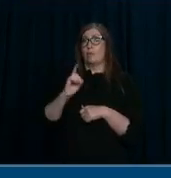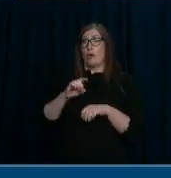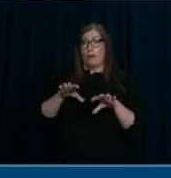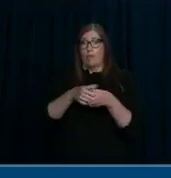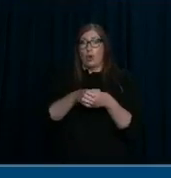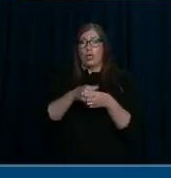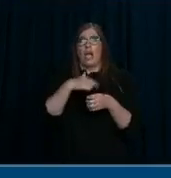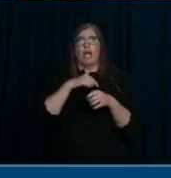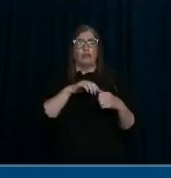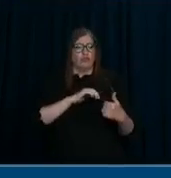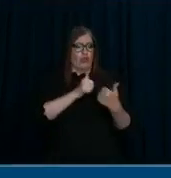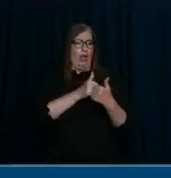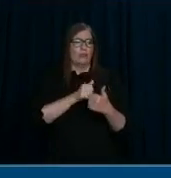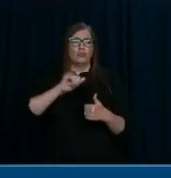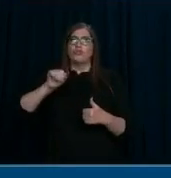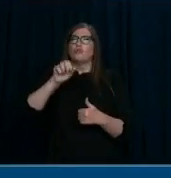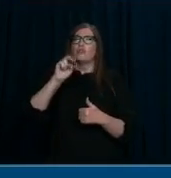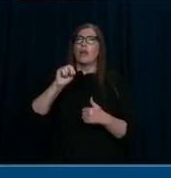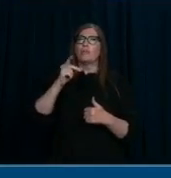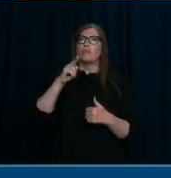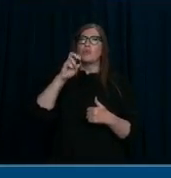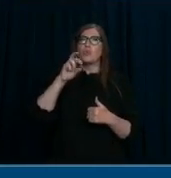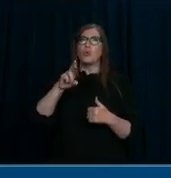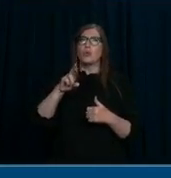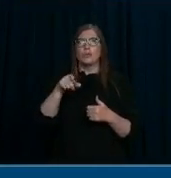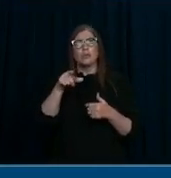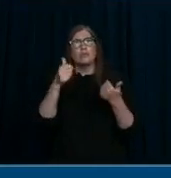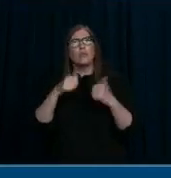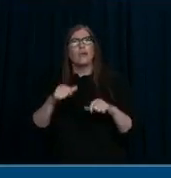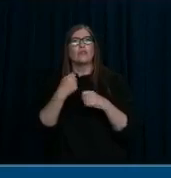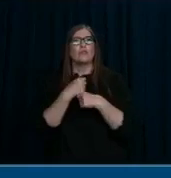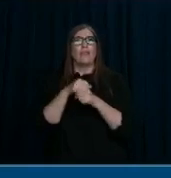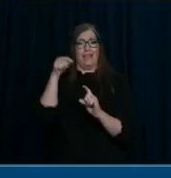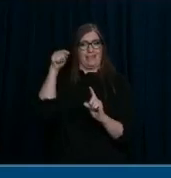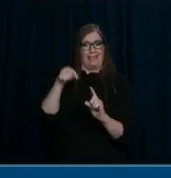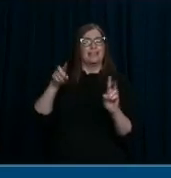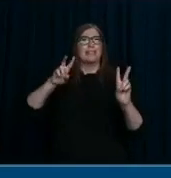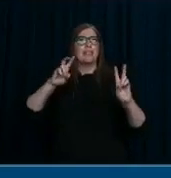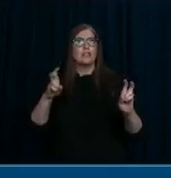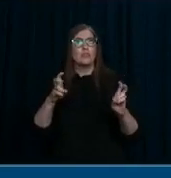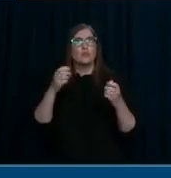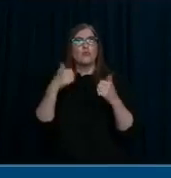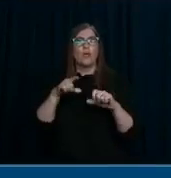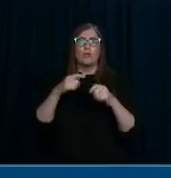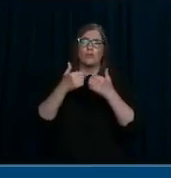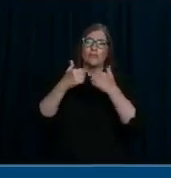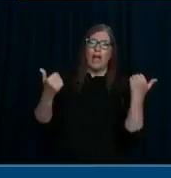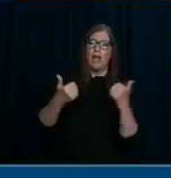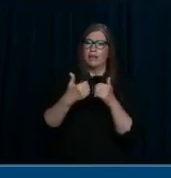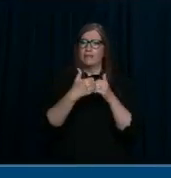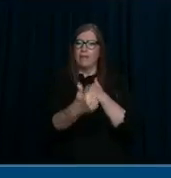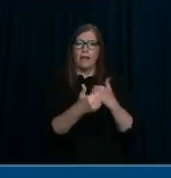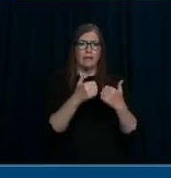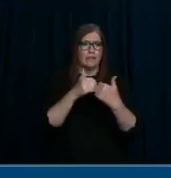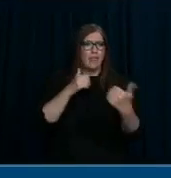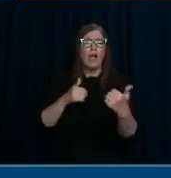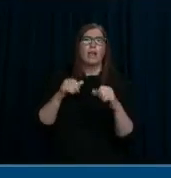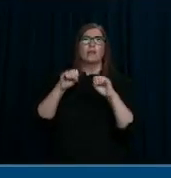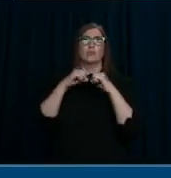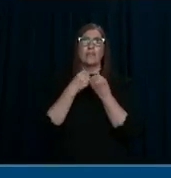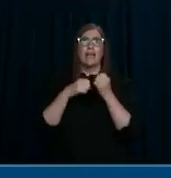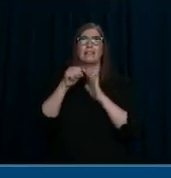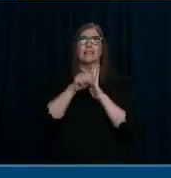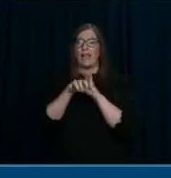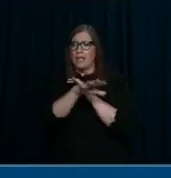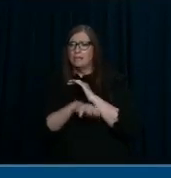Jan Brewer when she was trying to make this an issue that she was trying to divide our society and our state around.